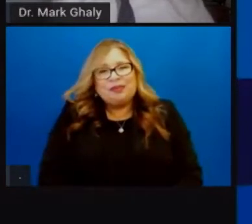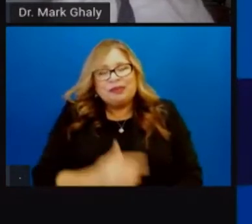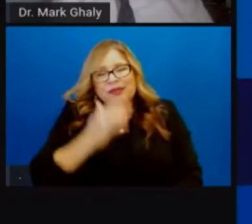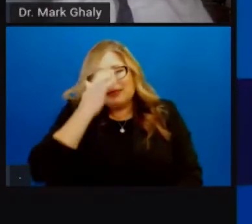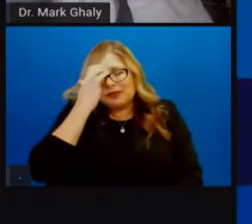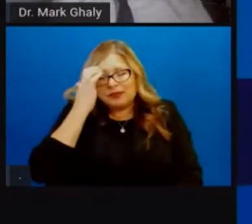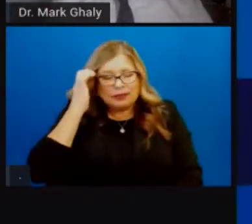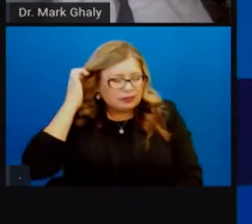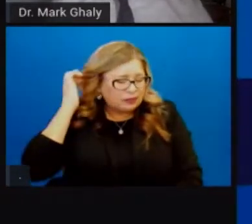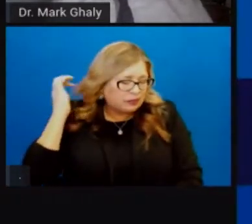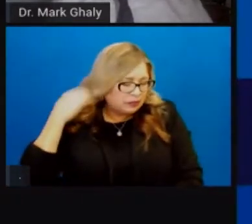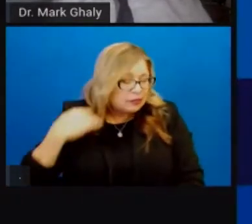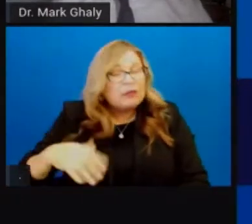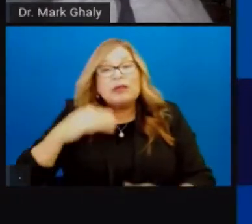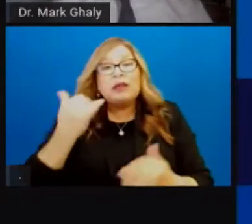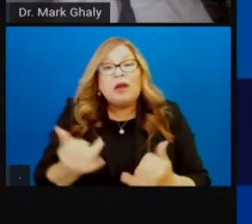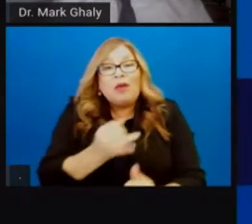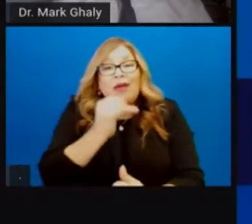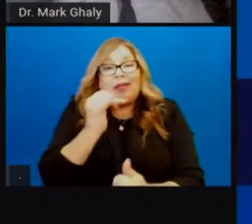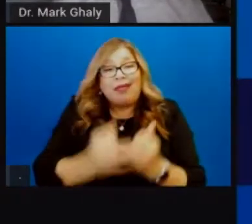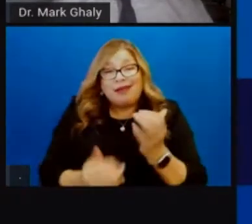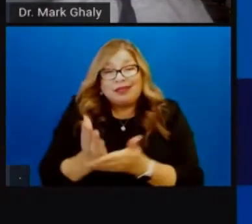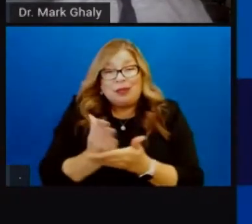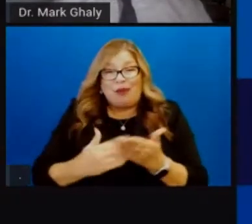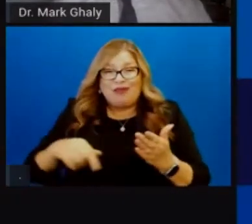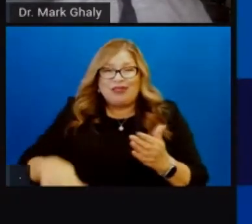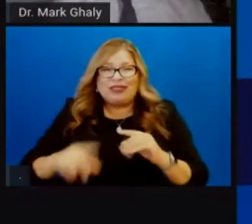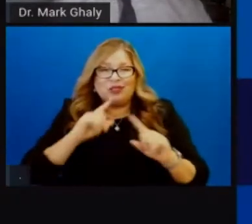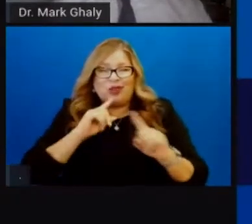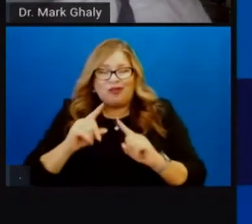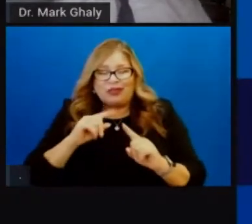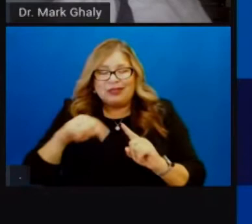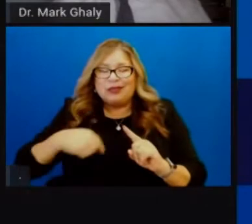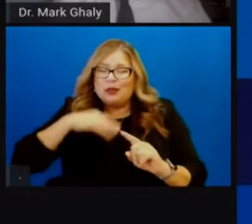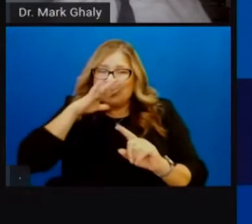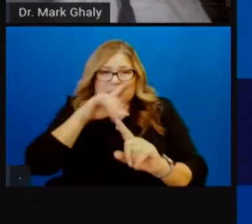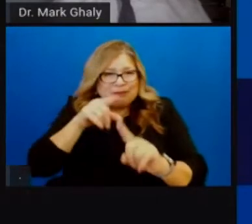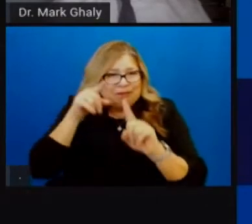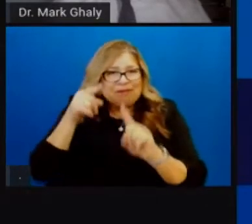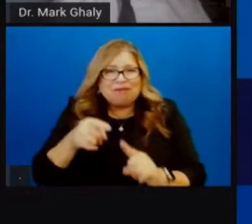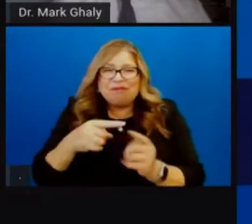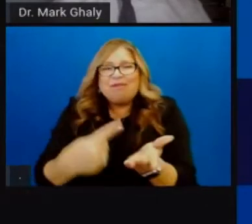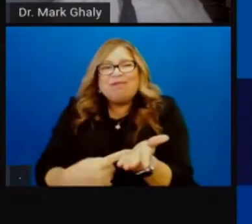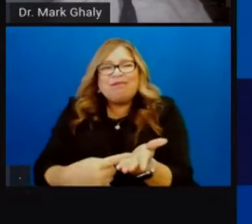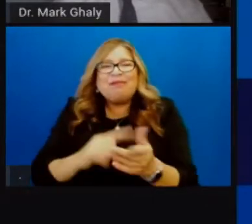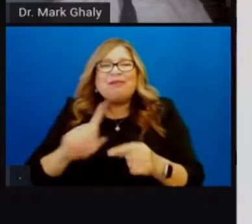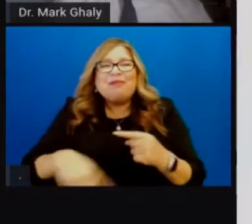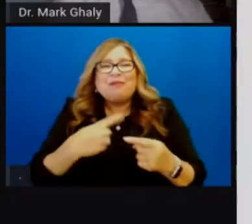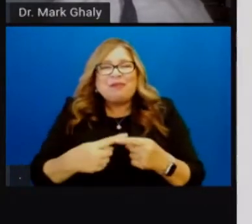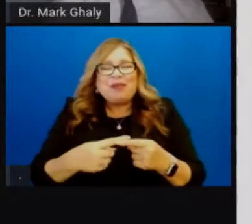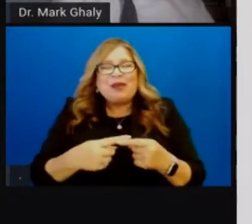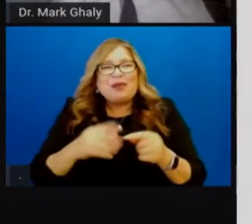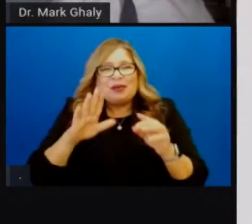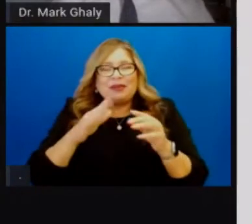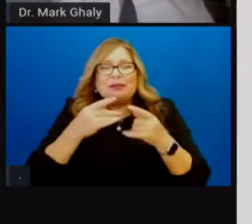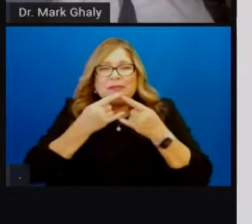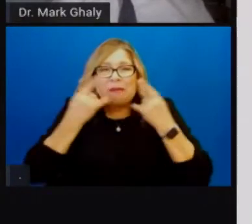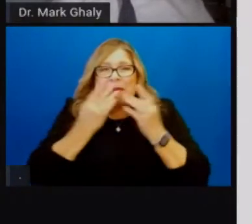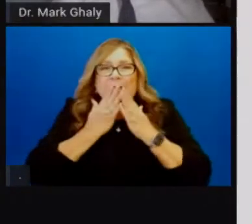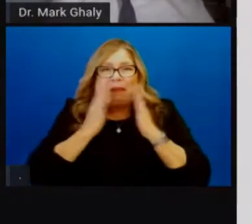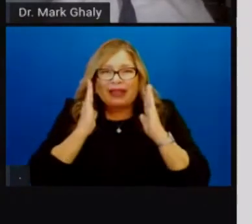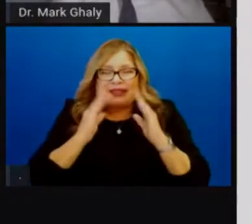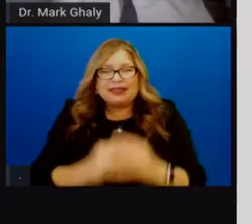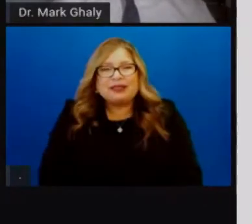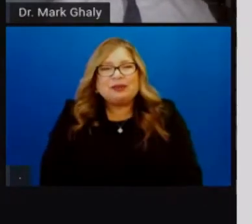So let's spend just the last half of this conversation focused on masking. Next slide, please. So